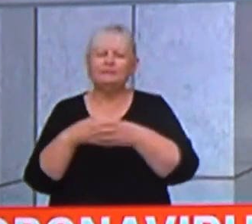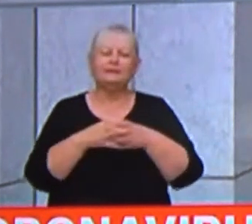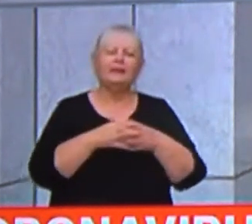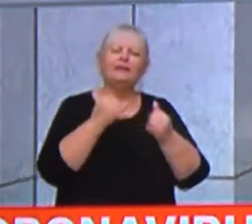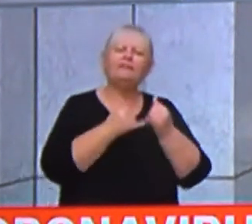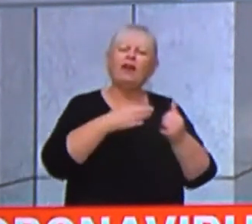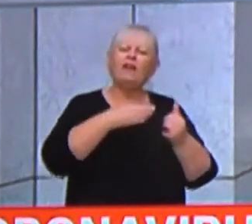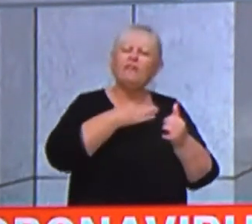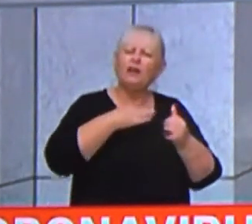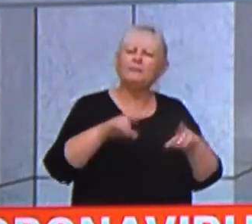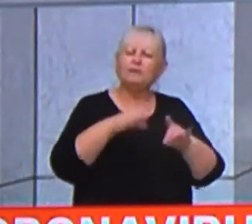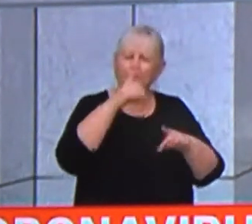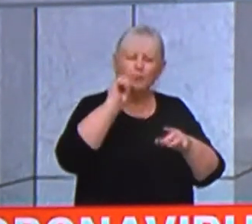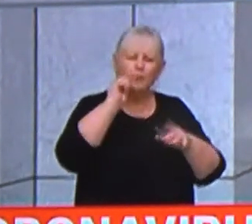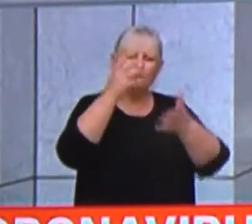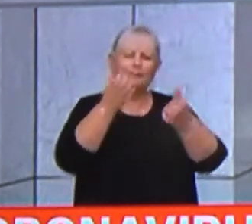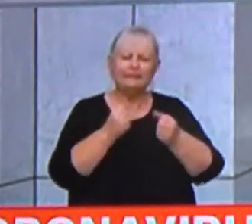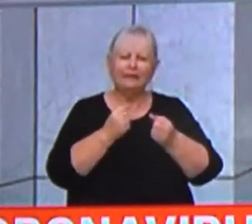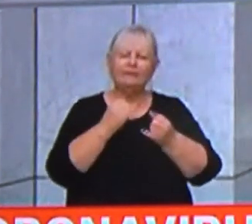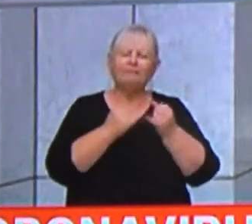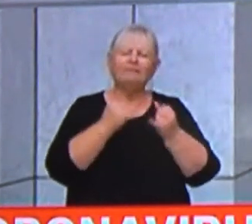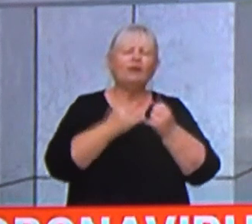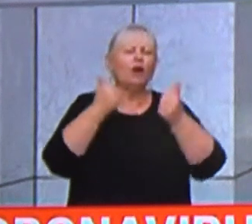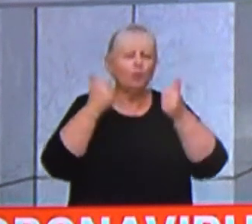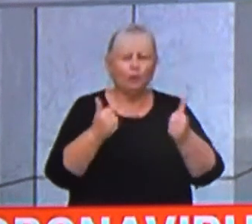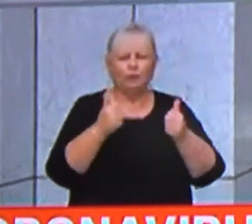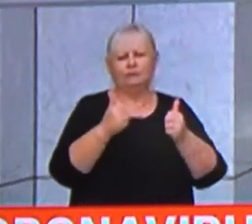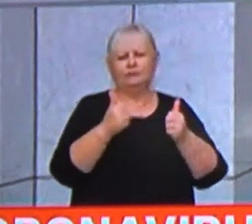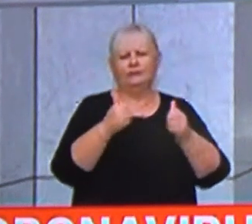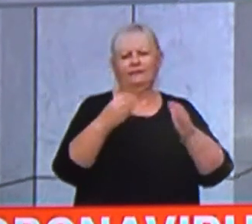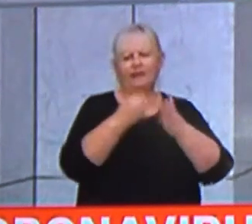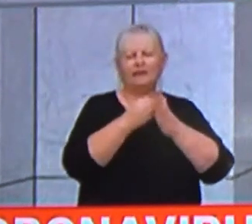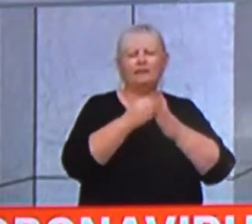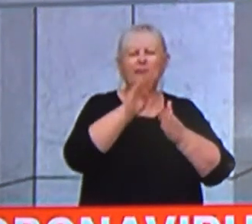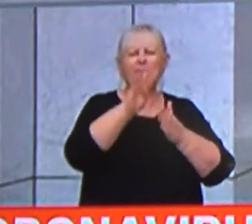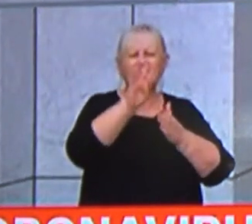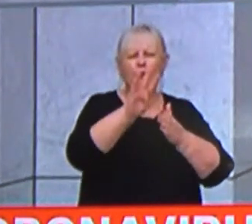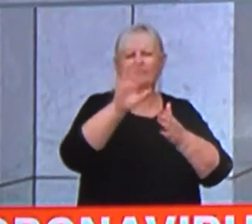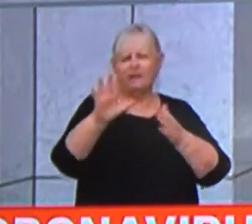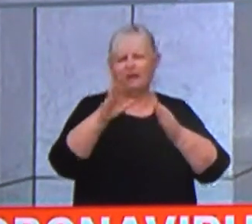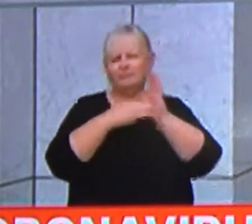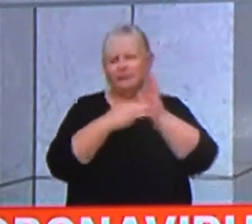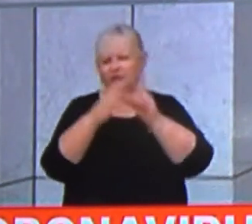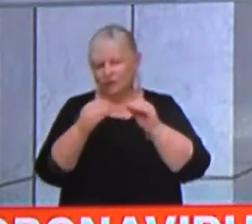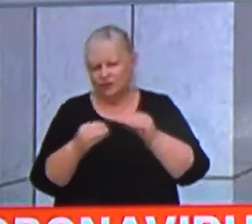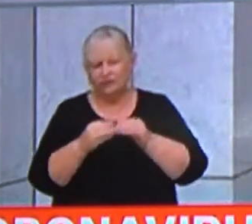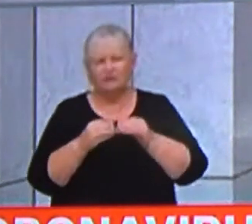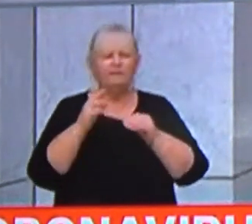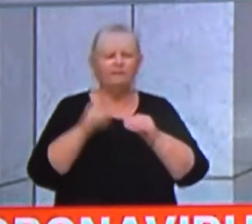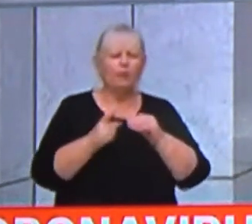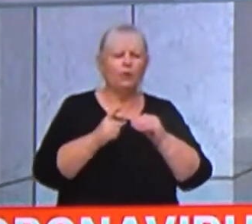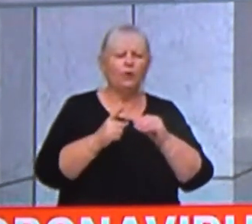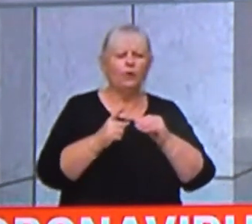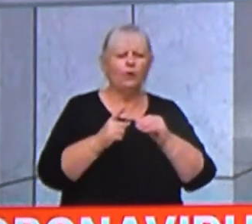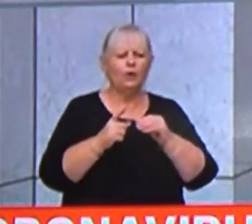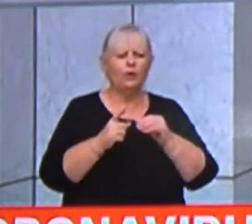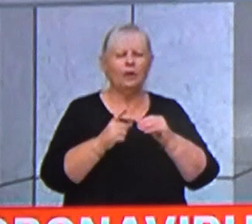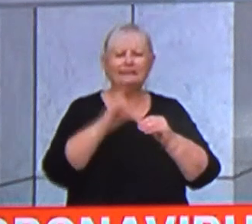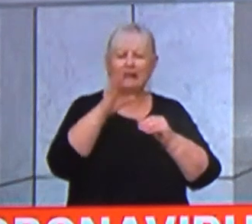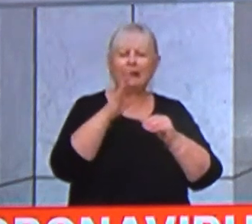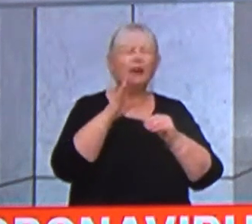to services, all of these are real. So these are the things which we're seeking to support with changes that